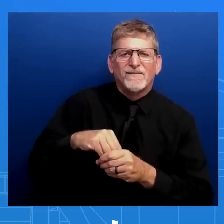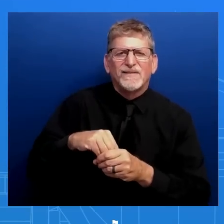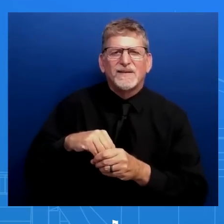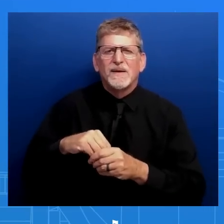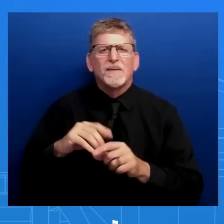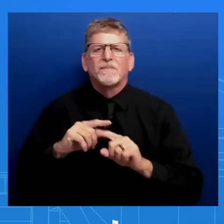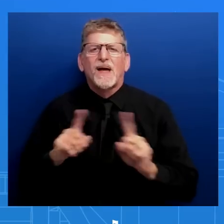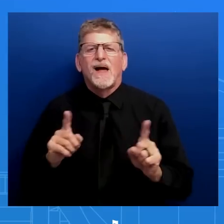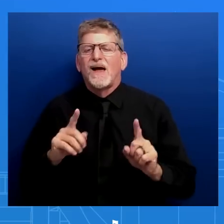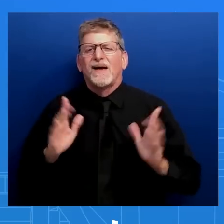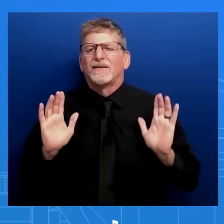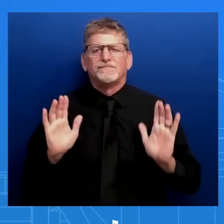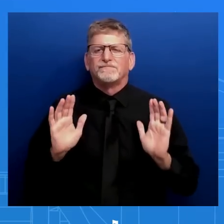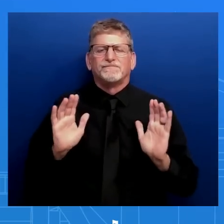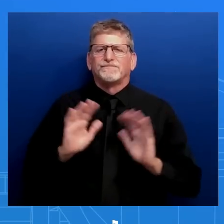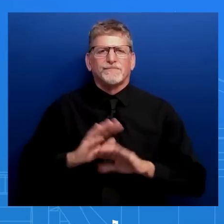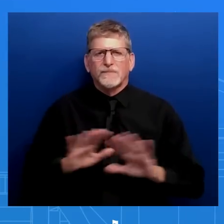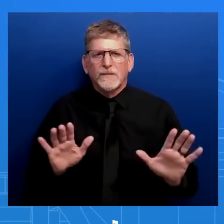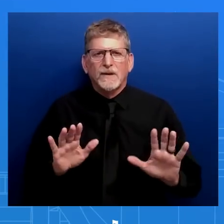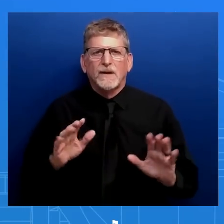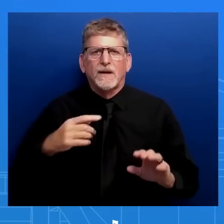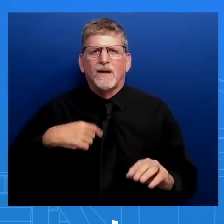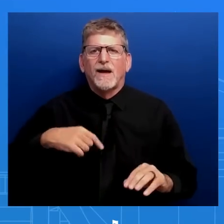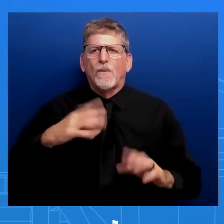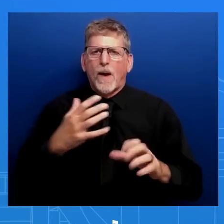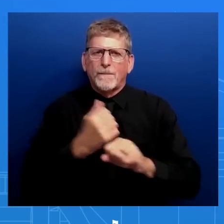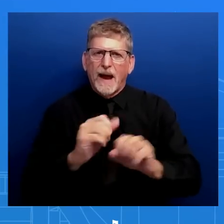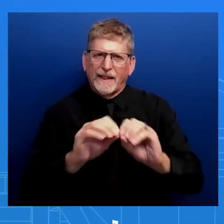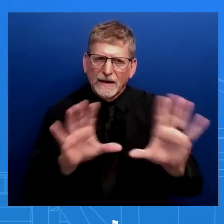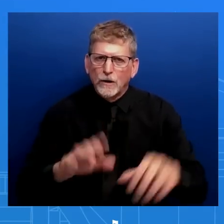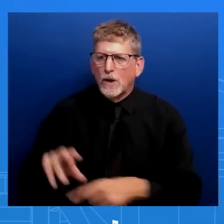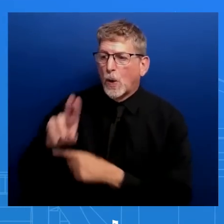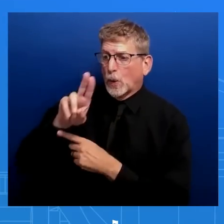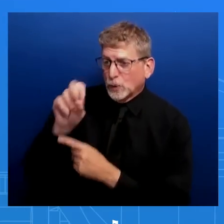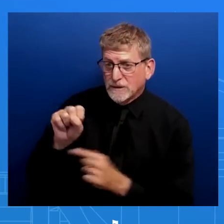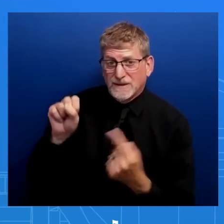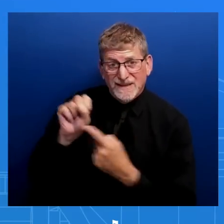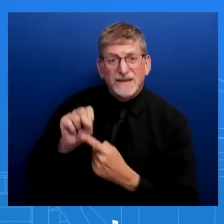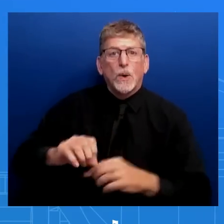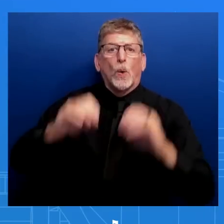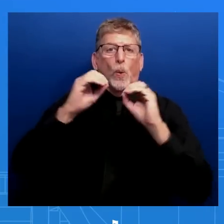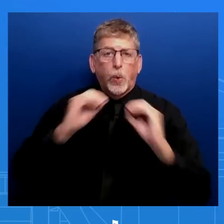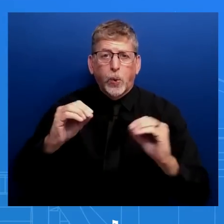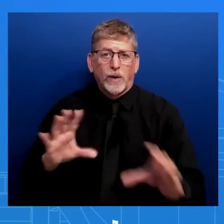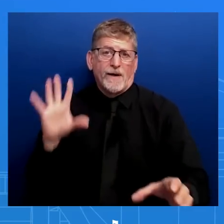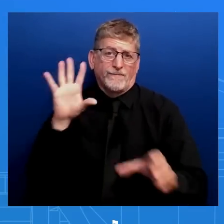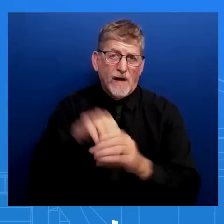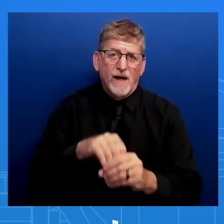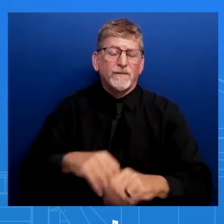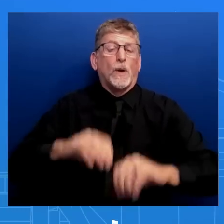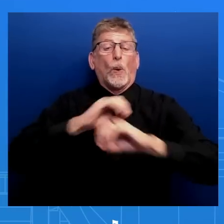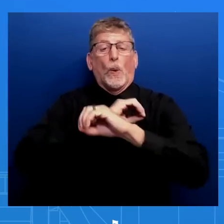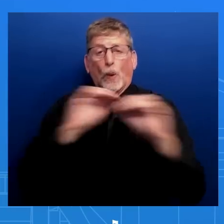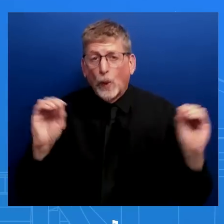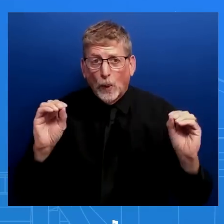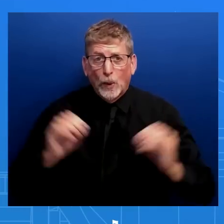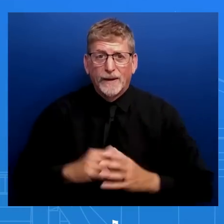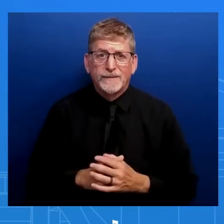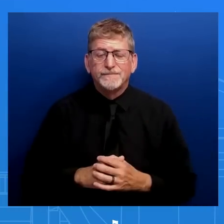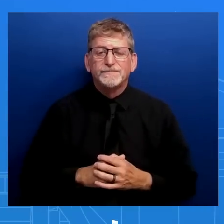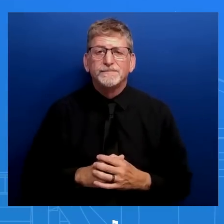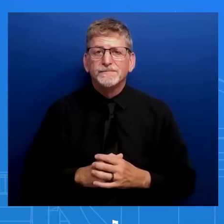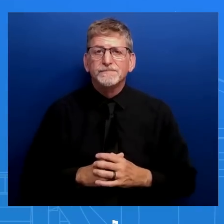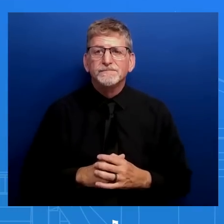there was no U.S. involvement whatsoever, no Western involvement. I wanted to follow up that as well. Given the emphasis both you and the president have